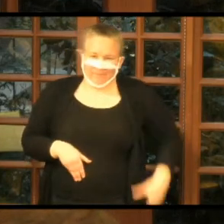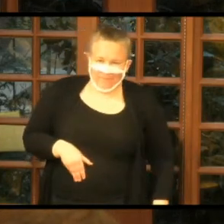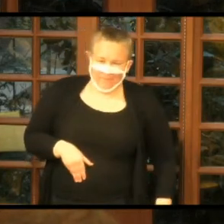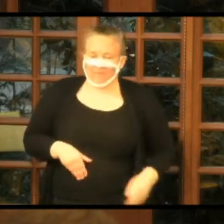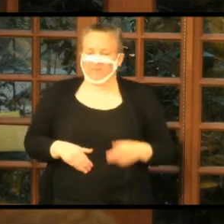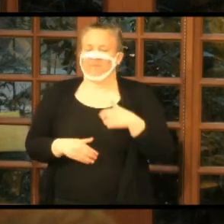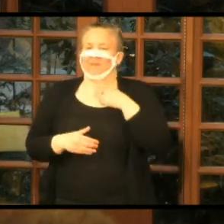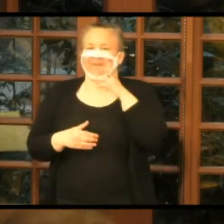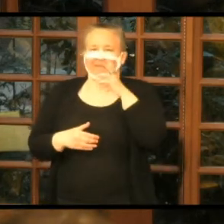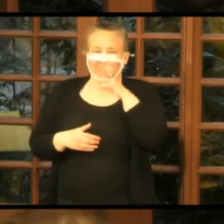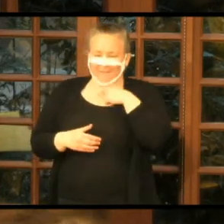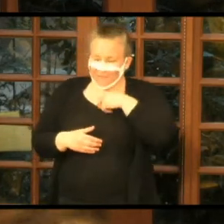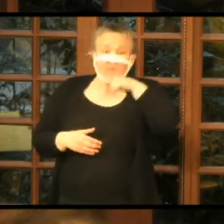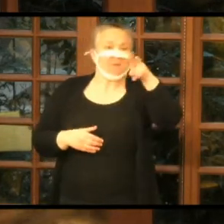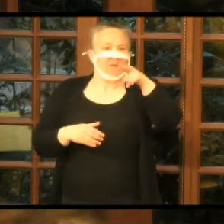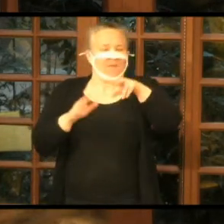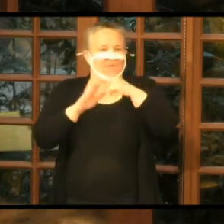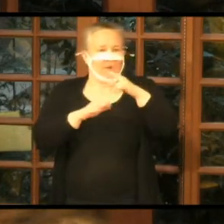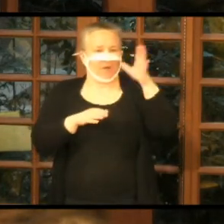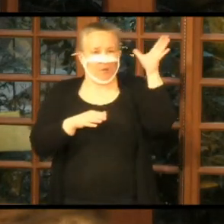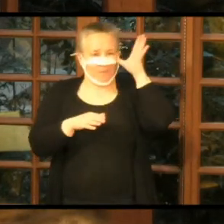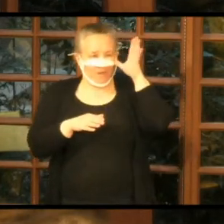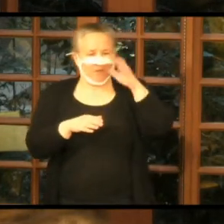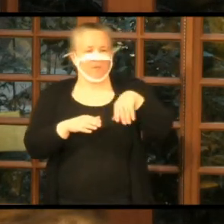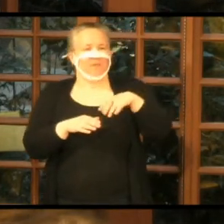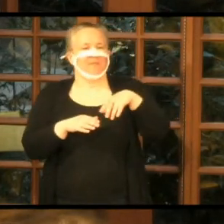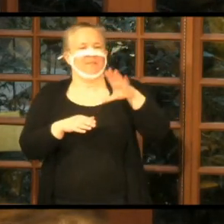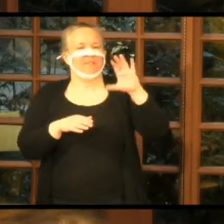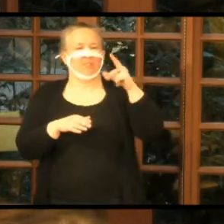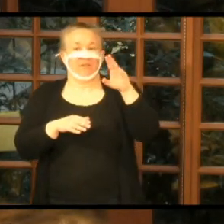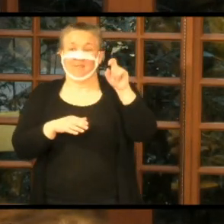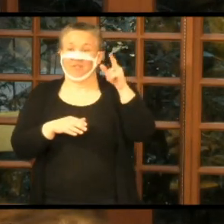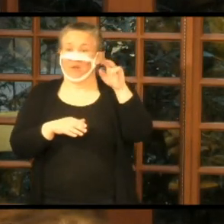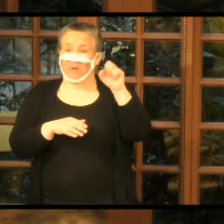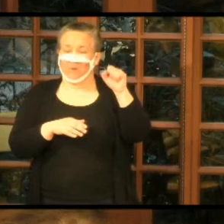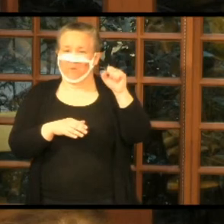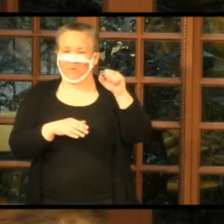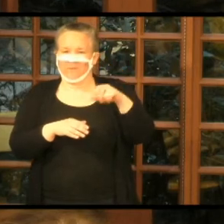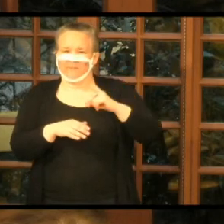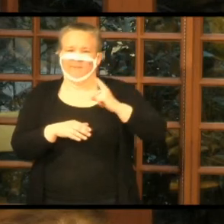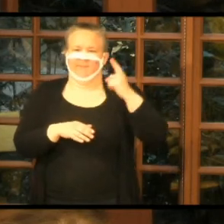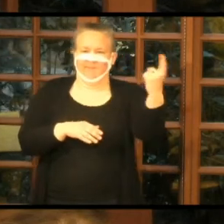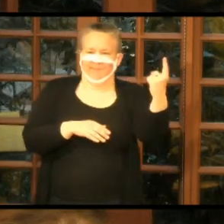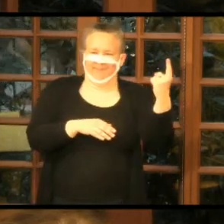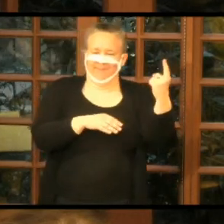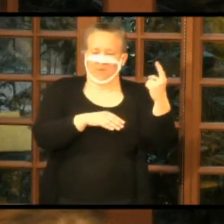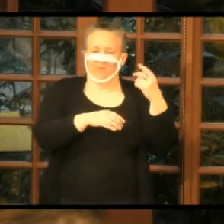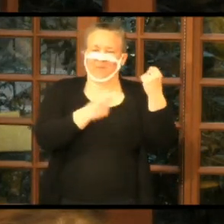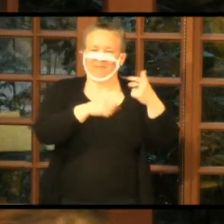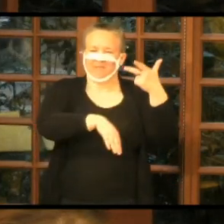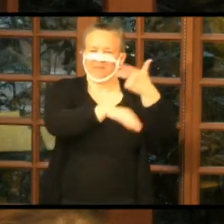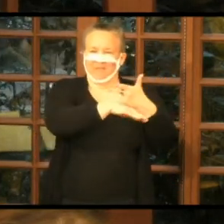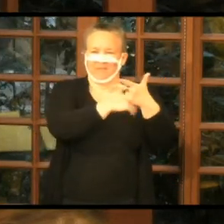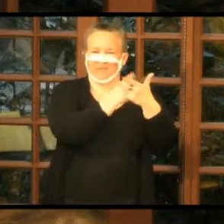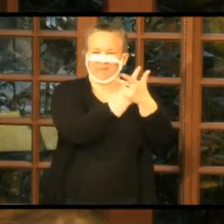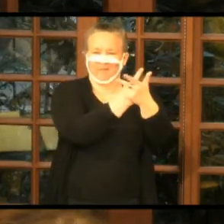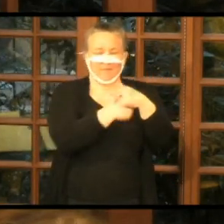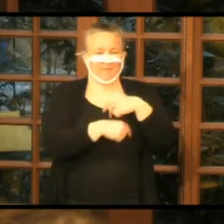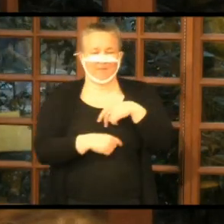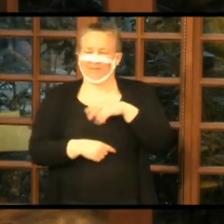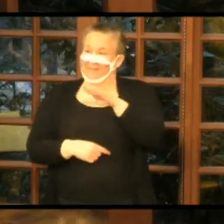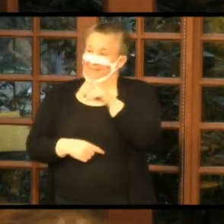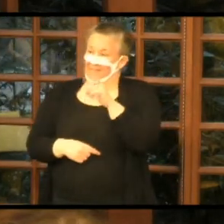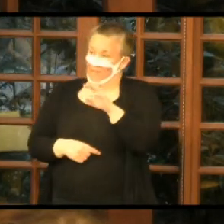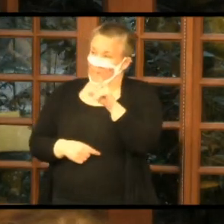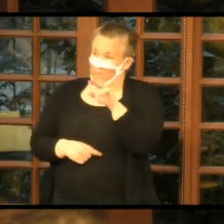and looks up to find another parent, Charlie Serrano's father, leaning against the police RV. "Dr. Waters," he says, his voice